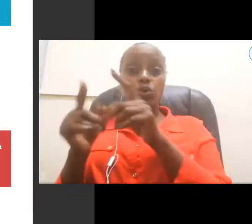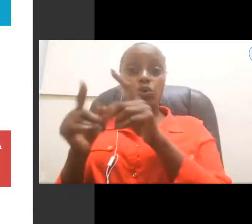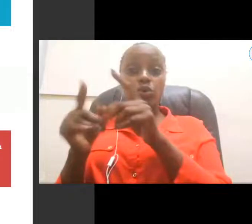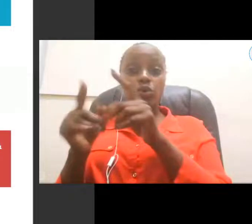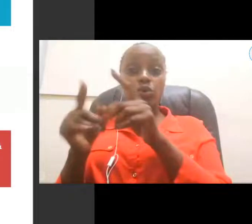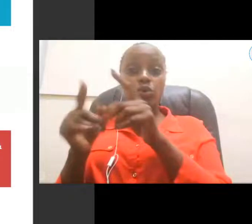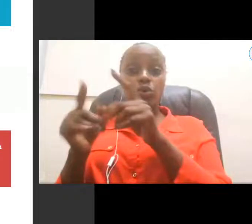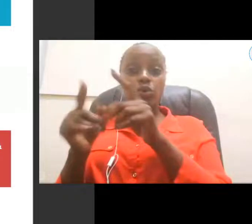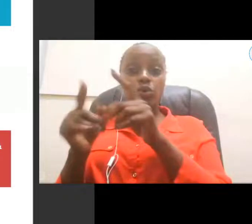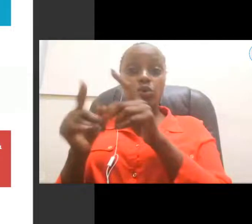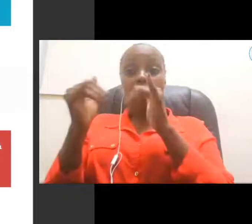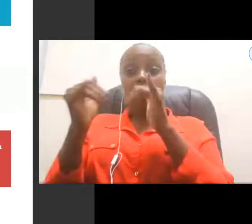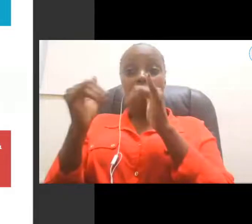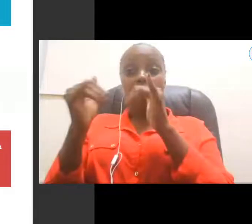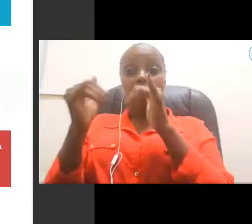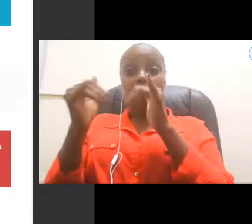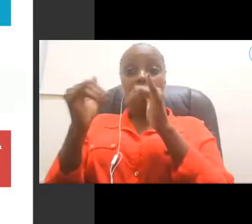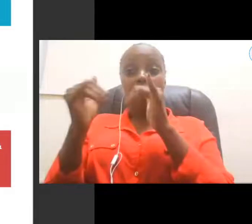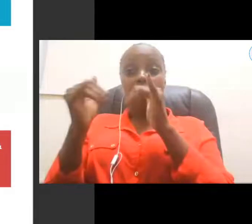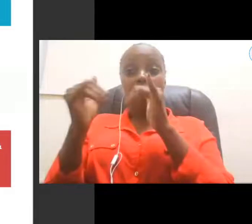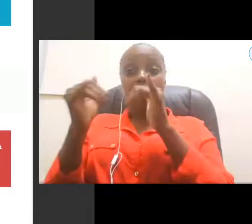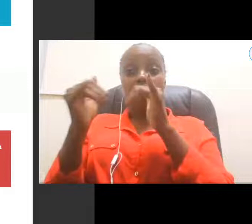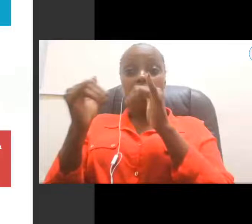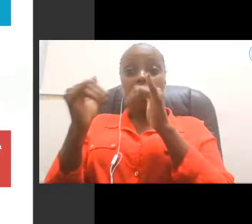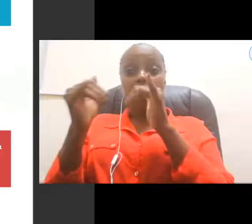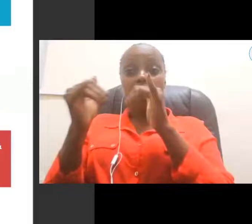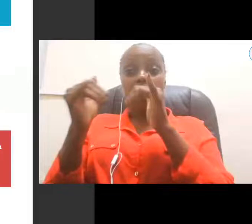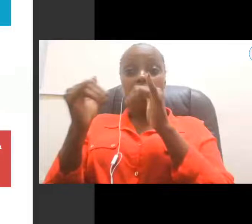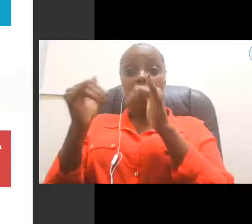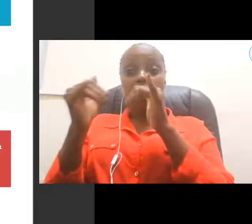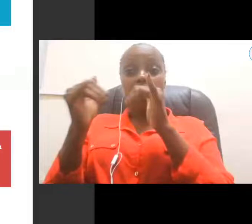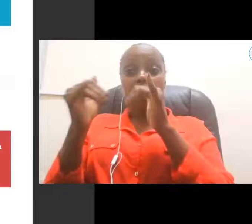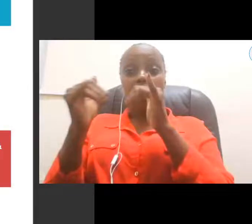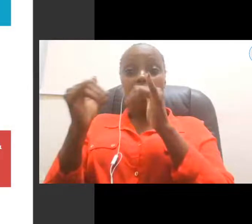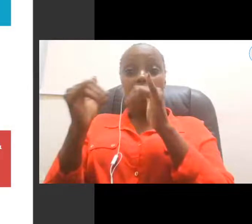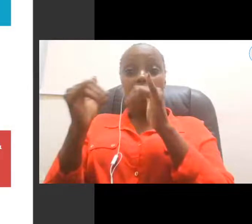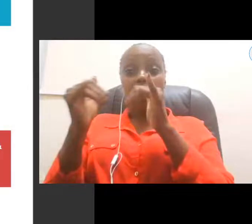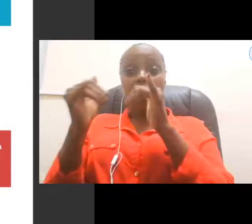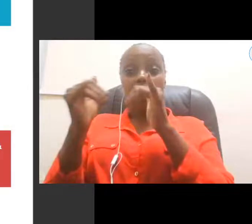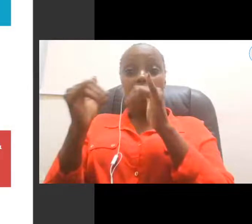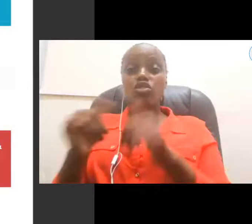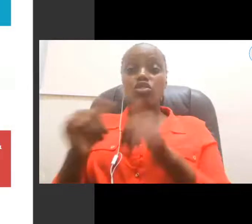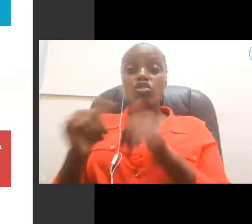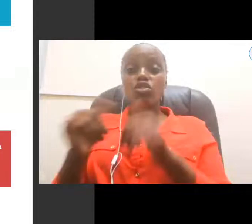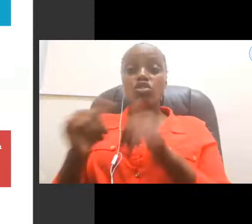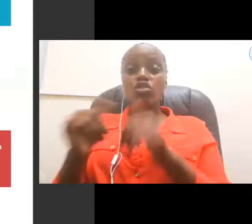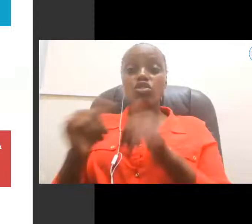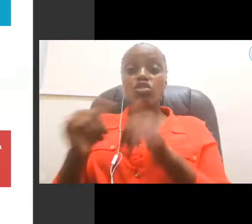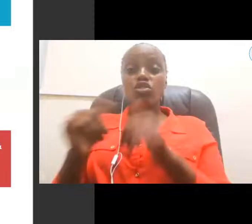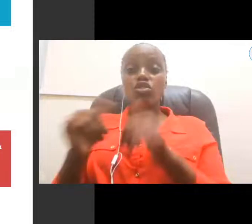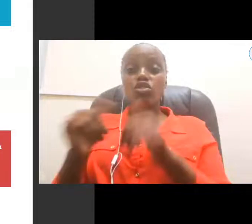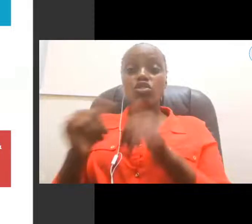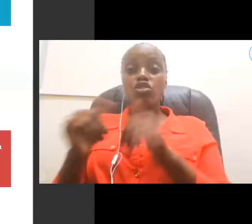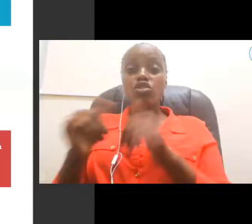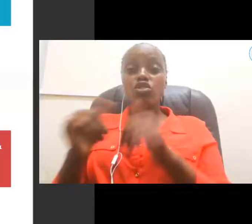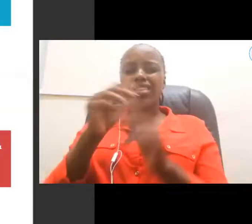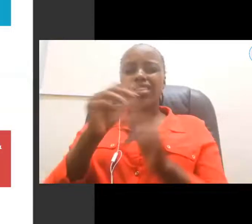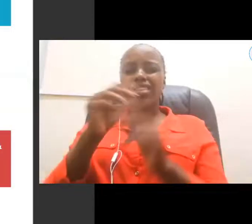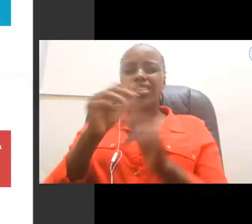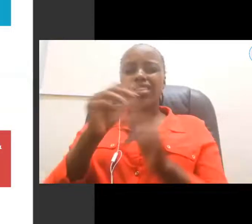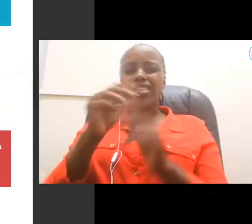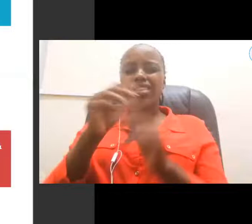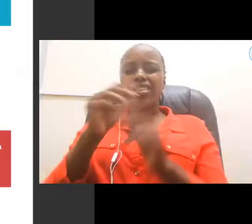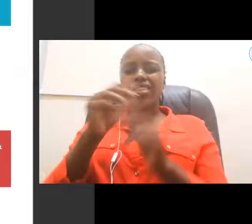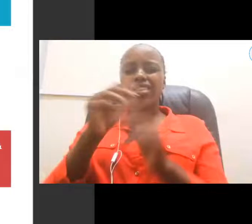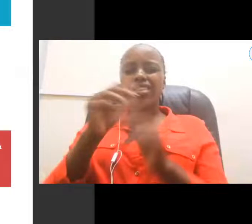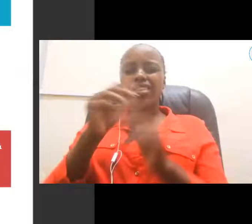into a short-term and long-term strategic goal. The strategic goal is that high-level change that you want to see